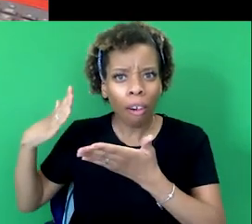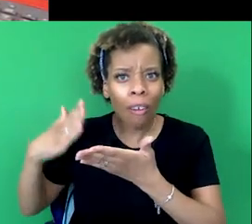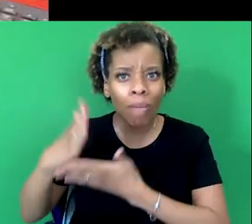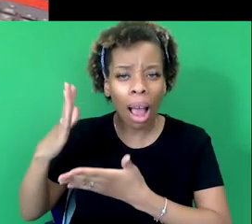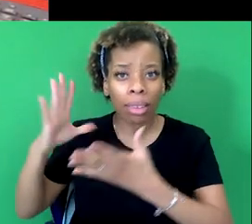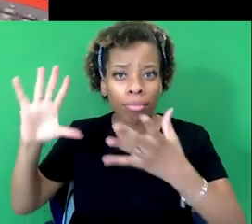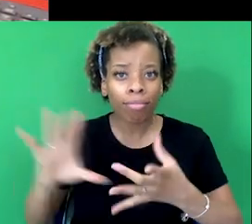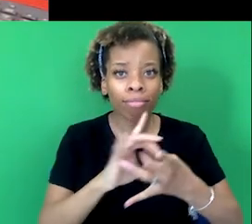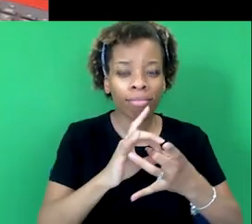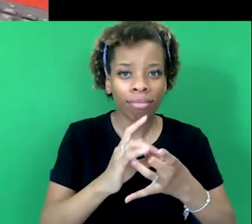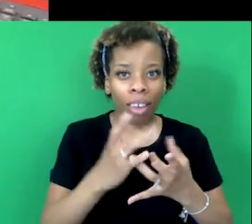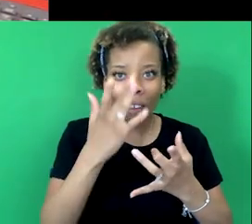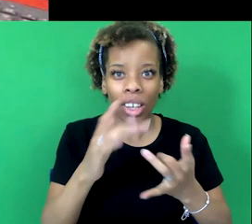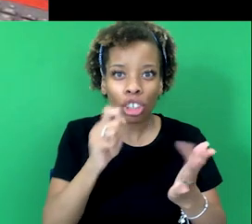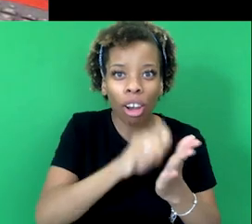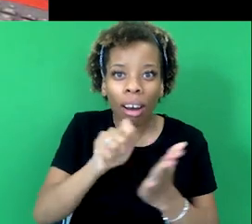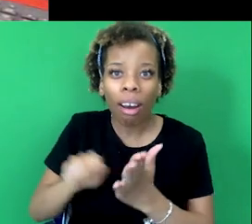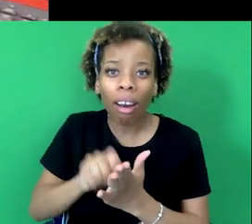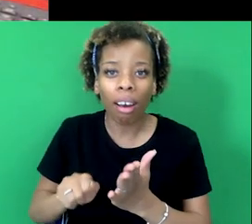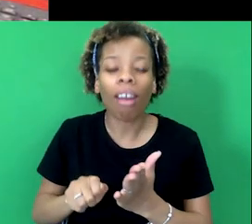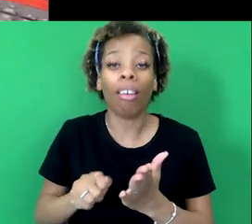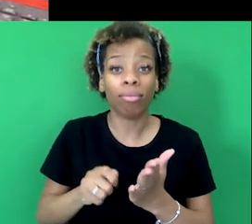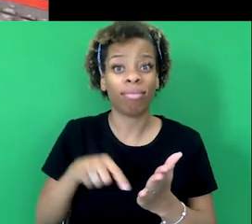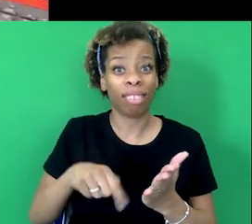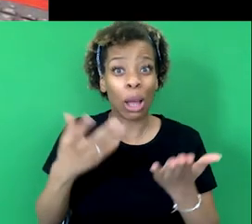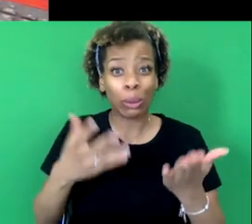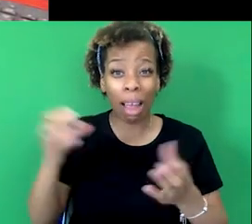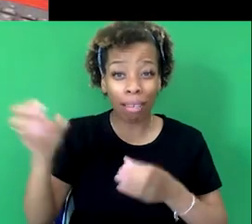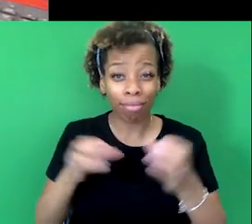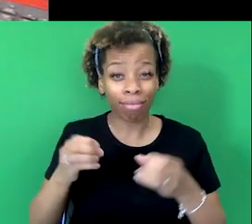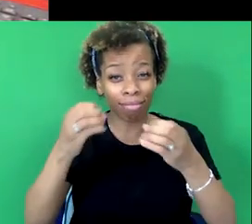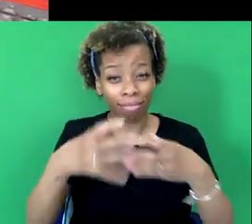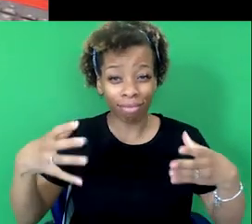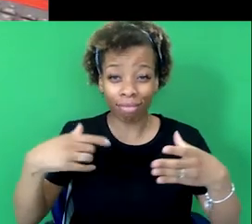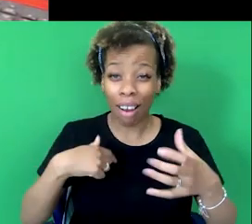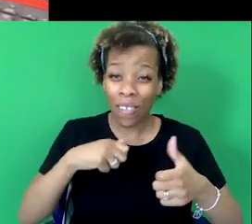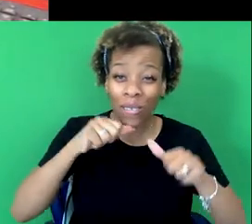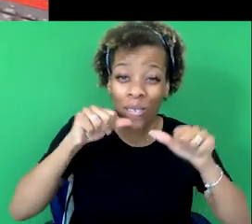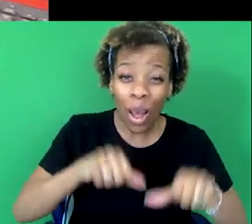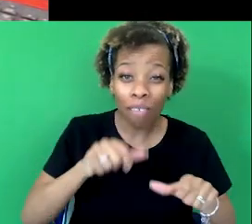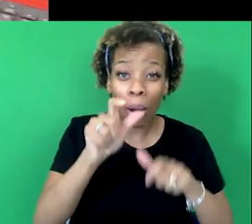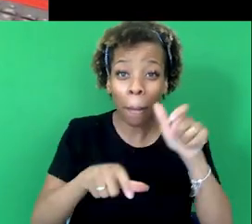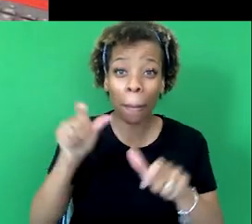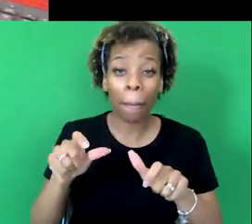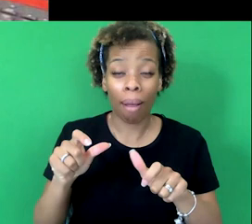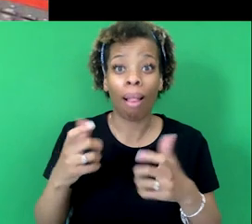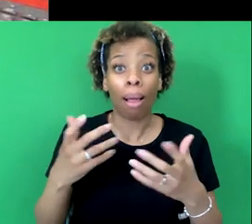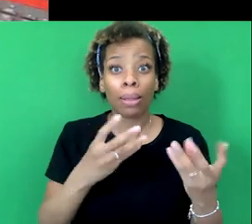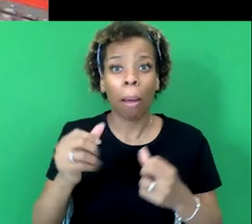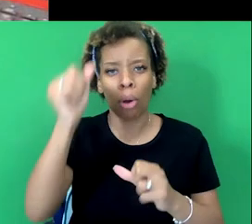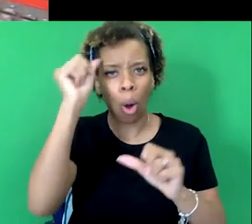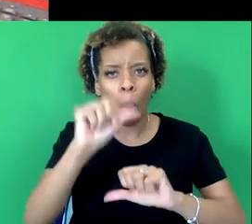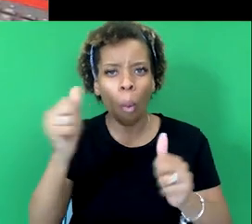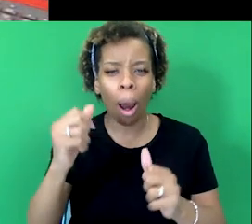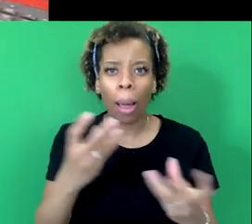to chair the session with some of my favorite people. Some I know and some I have just read. So very